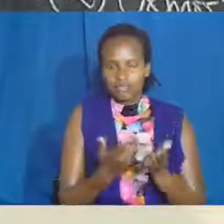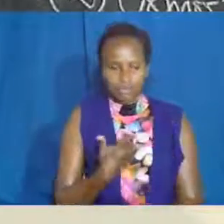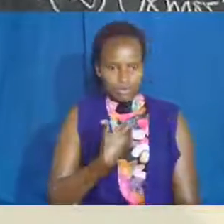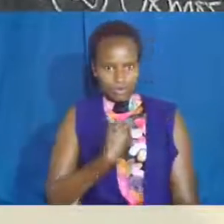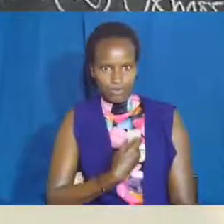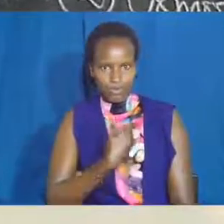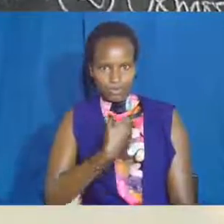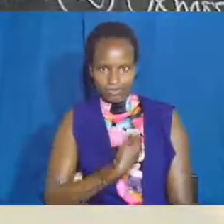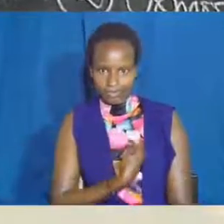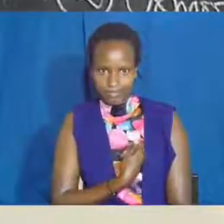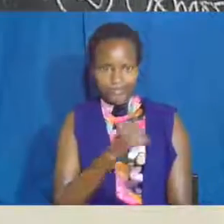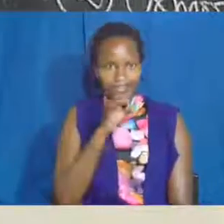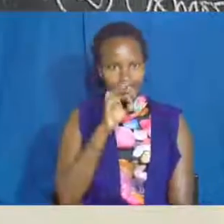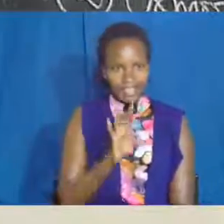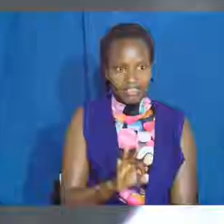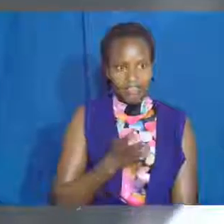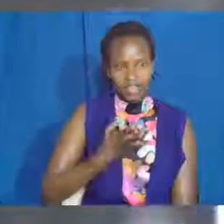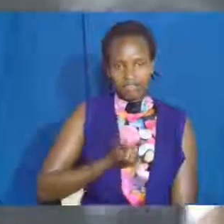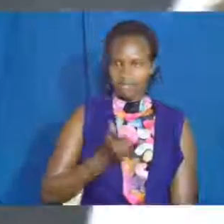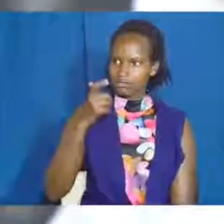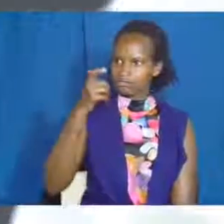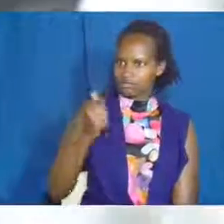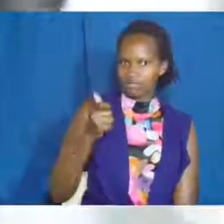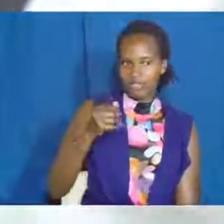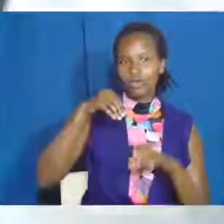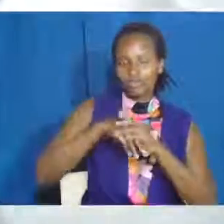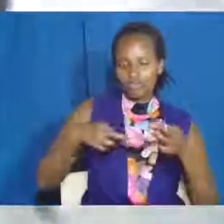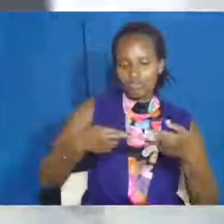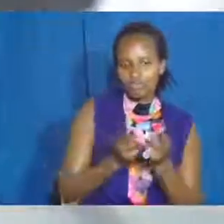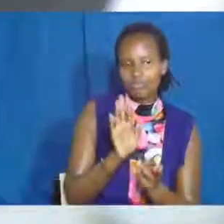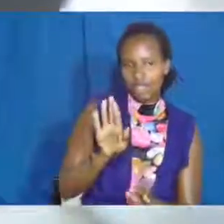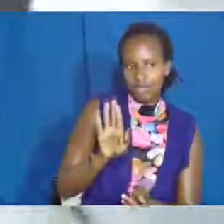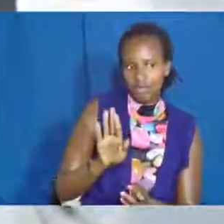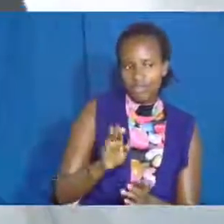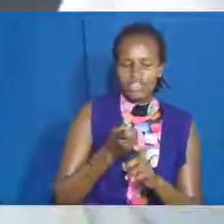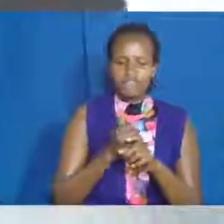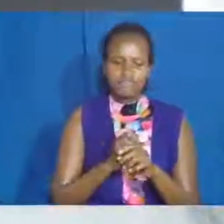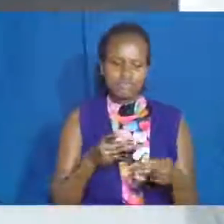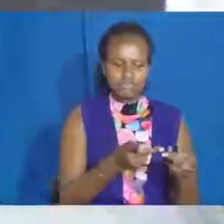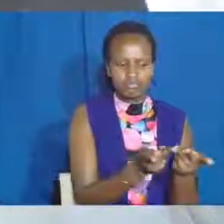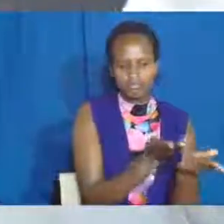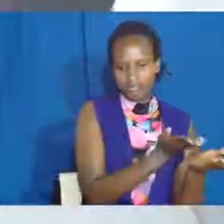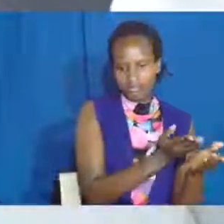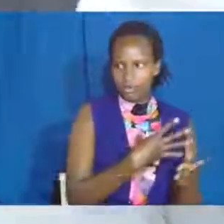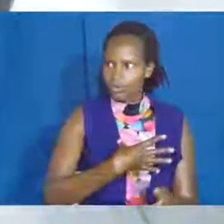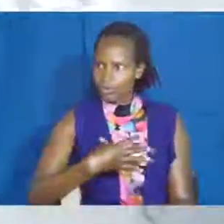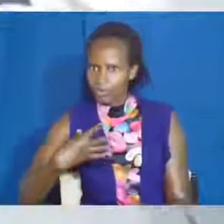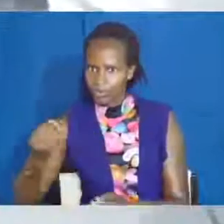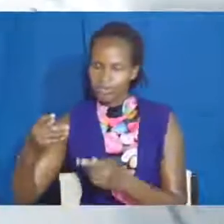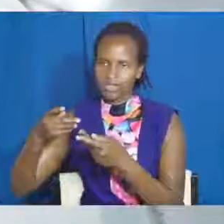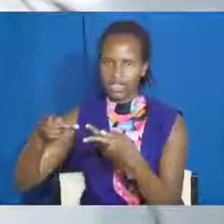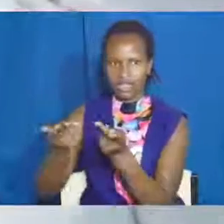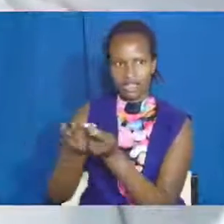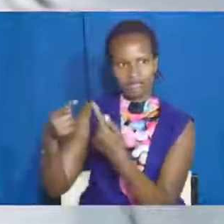perfume. If you say a deodorant from in your room, it sprays from one region to another region. There's two differences